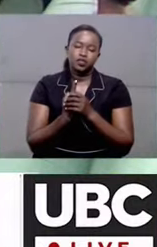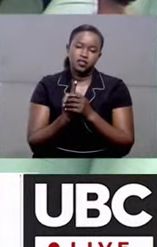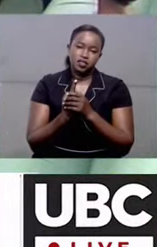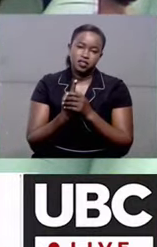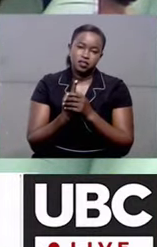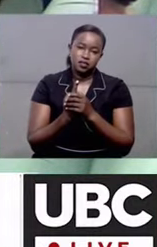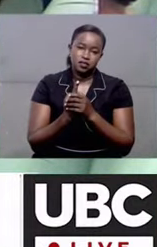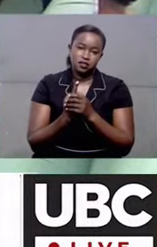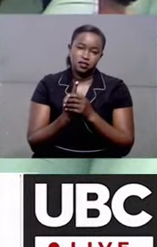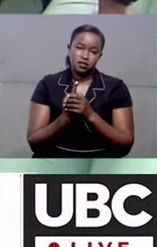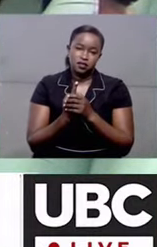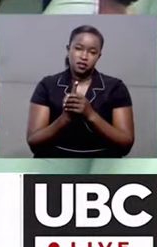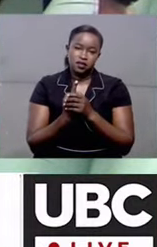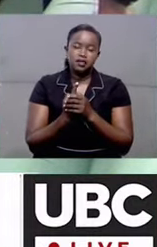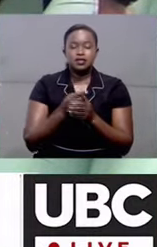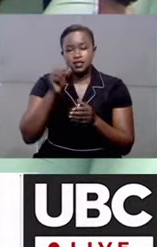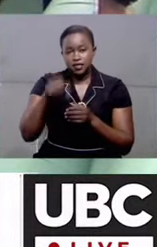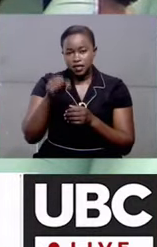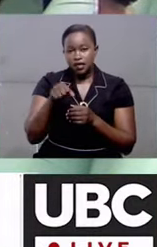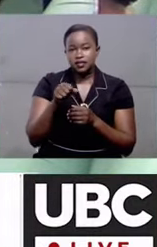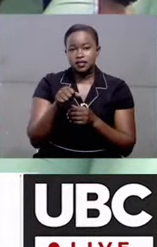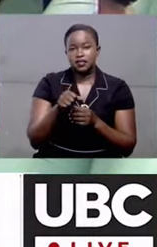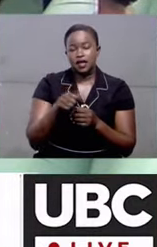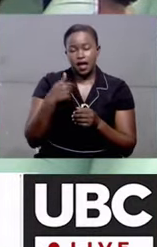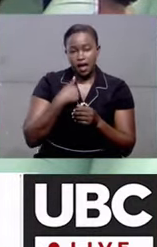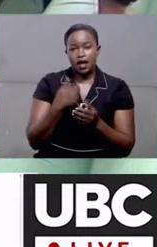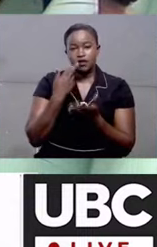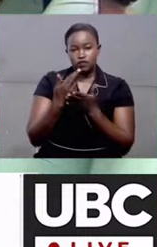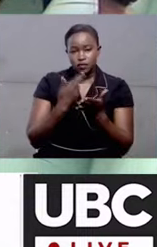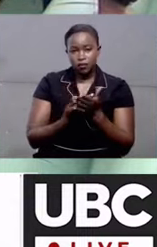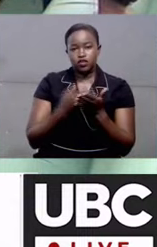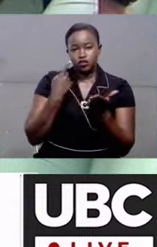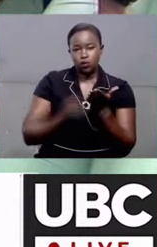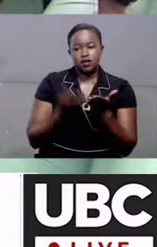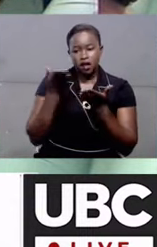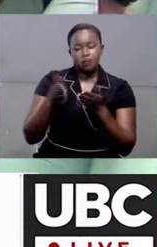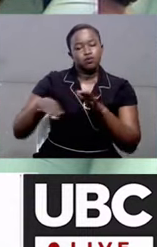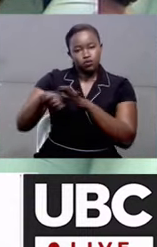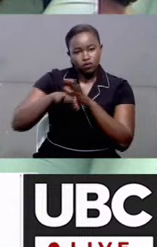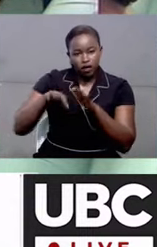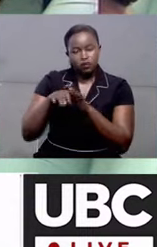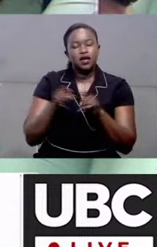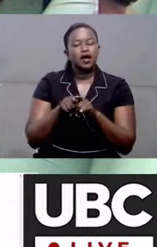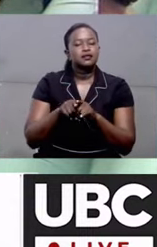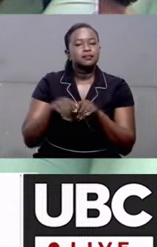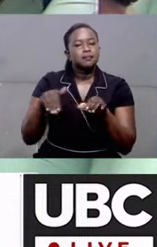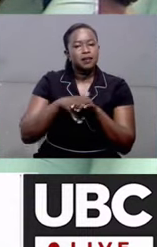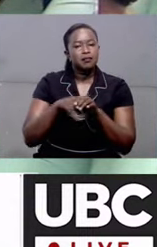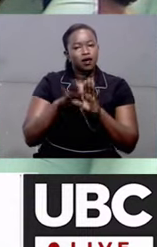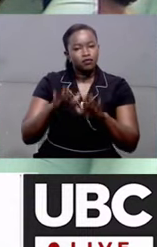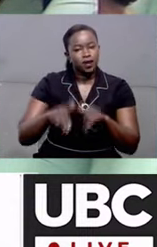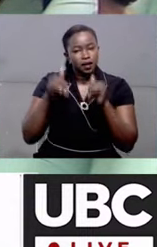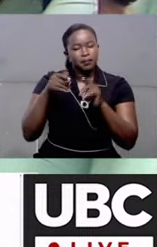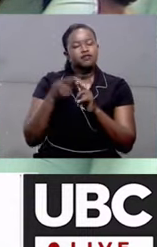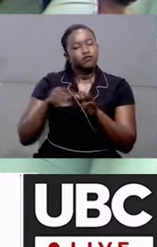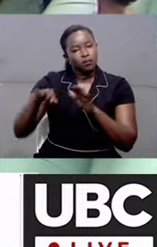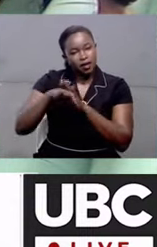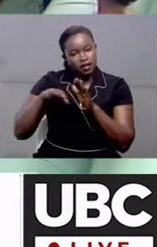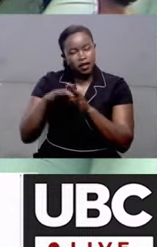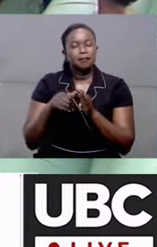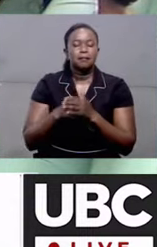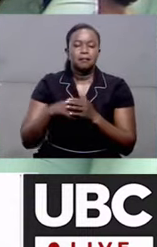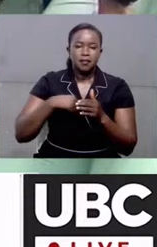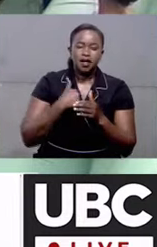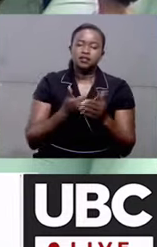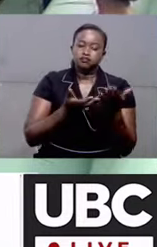Yeah, reported what is on ground as area member of parliament, and I've been interacting